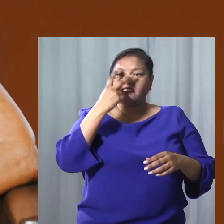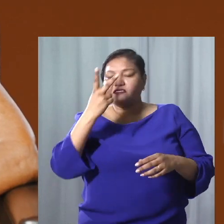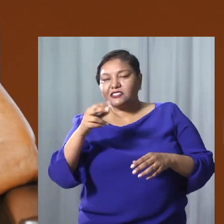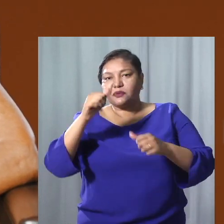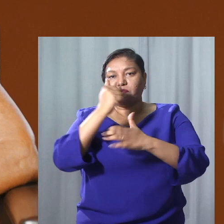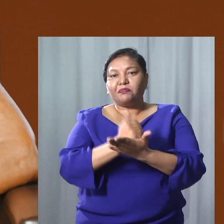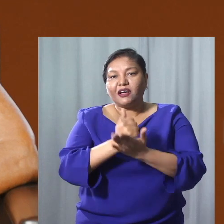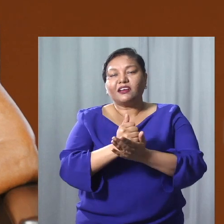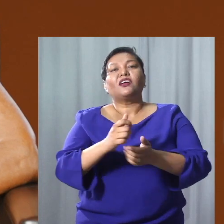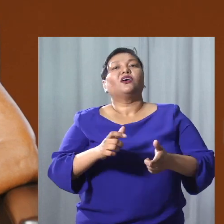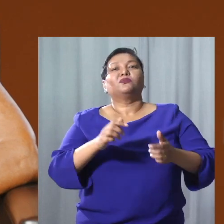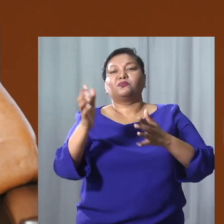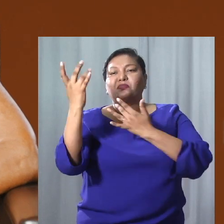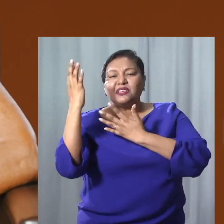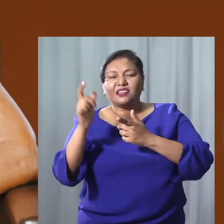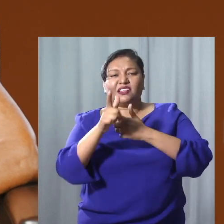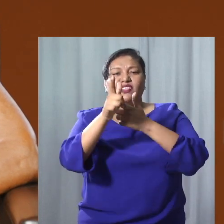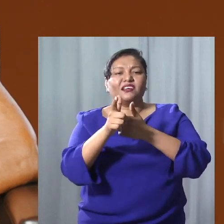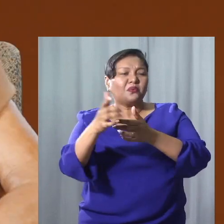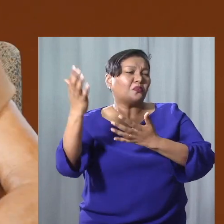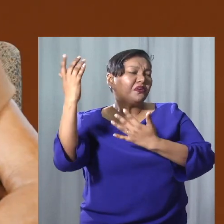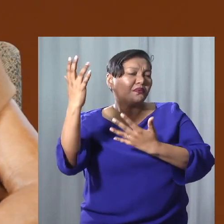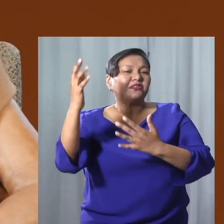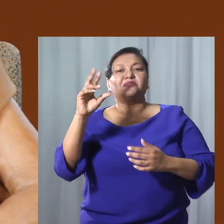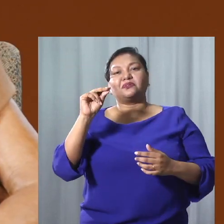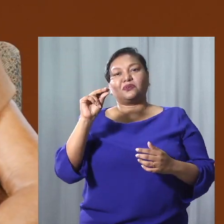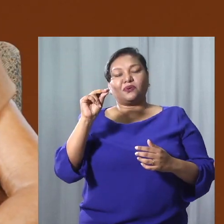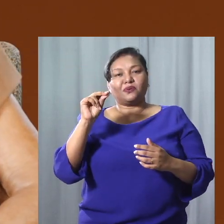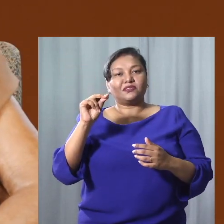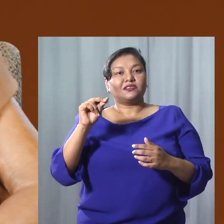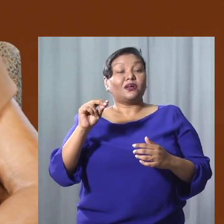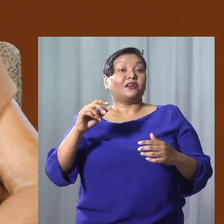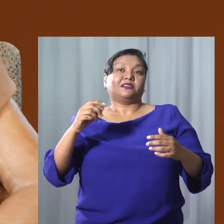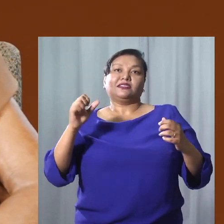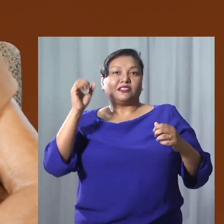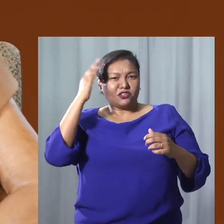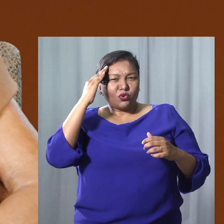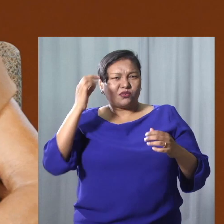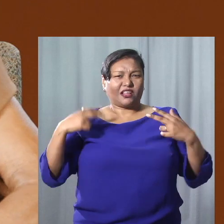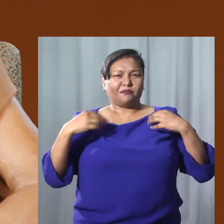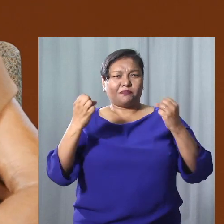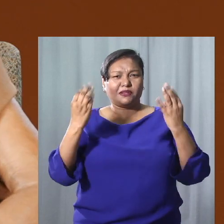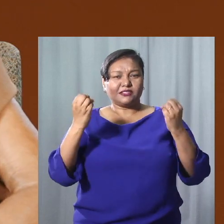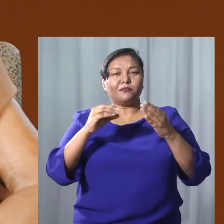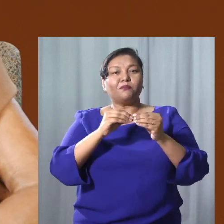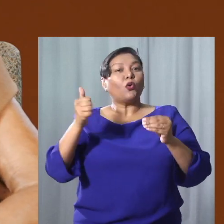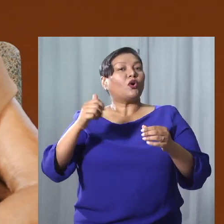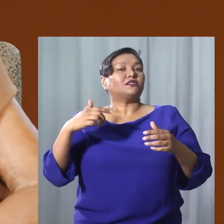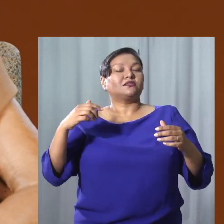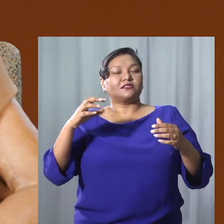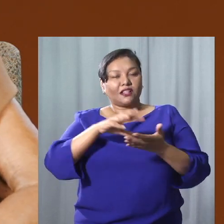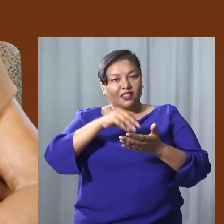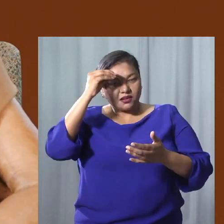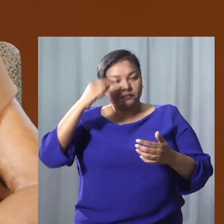bank, to wait in a long line or anything like that. And there's still a lot for me to learn, but I am